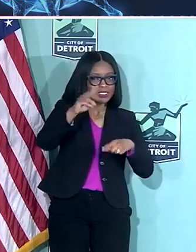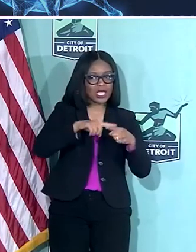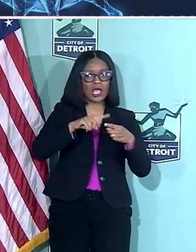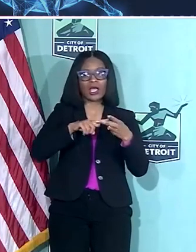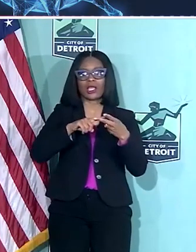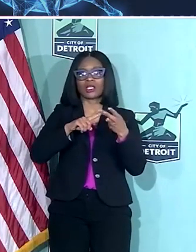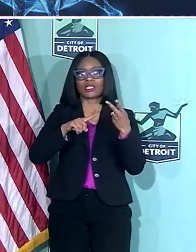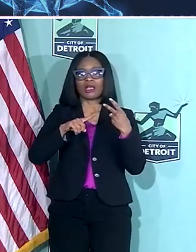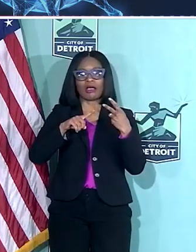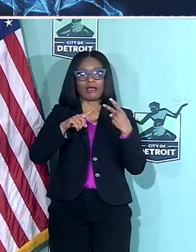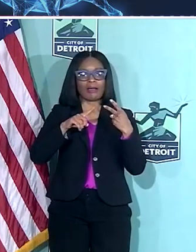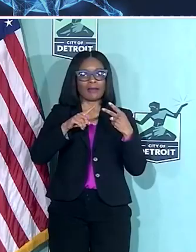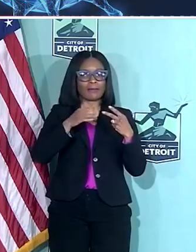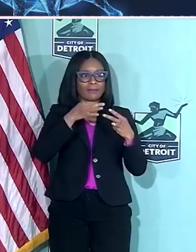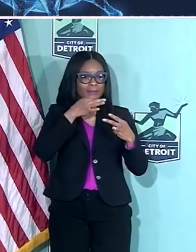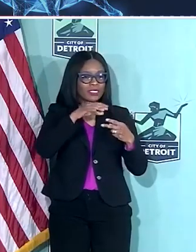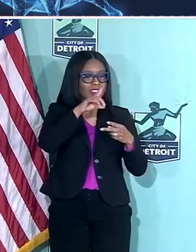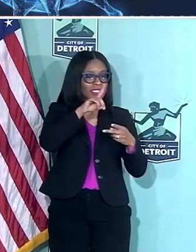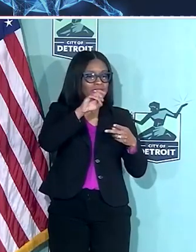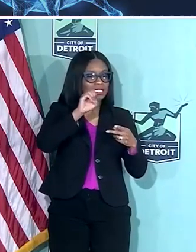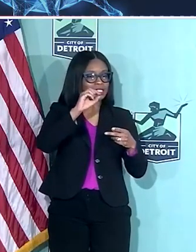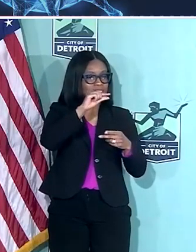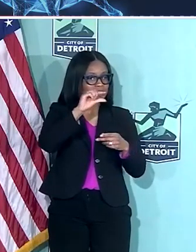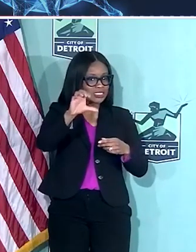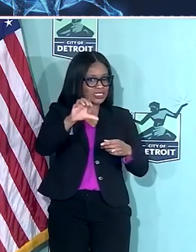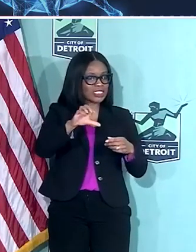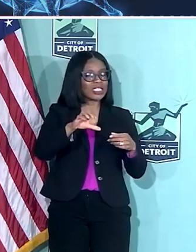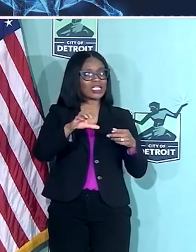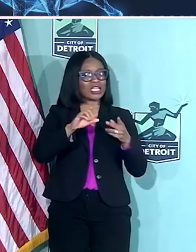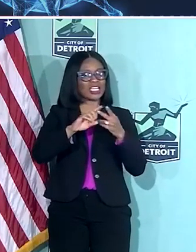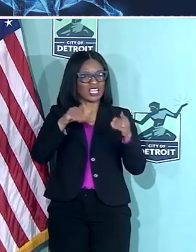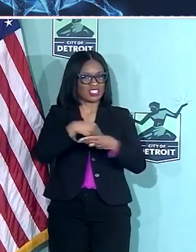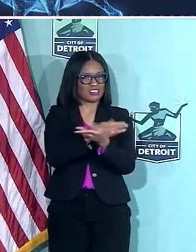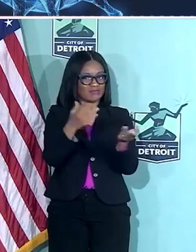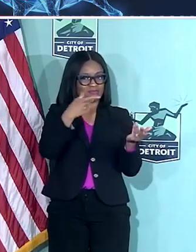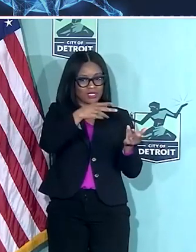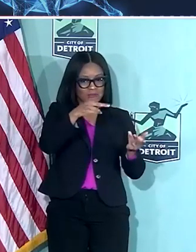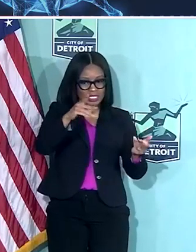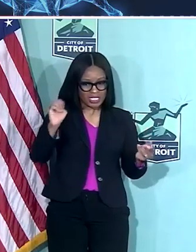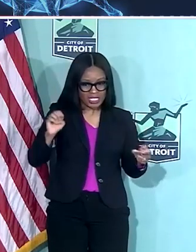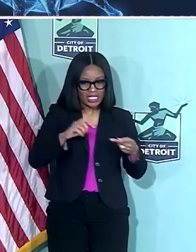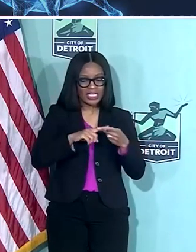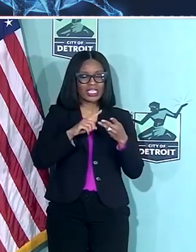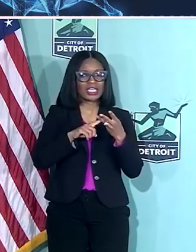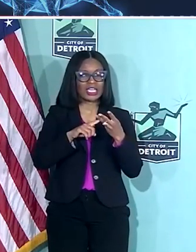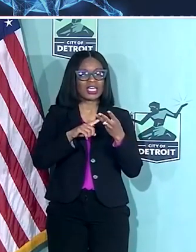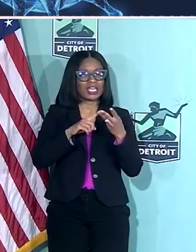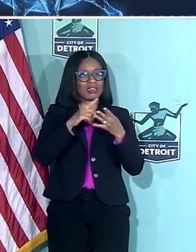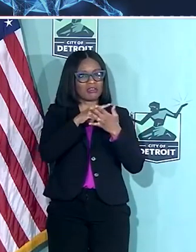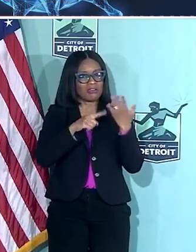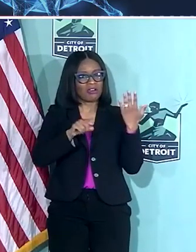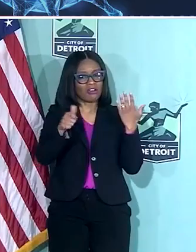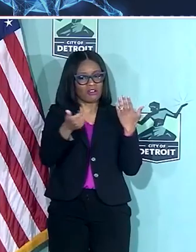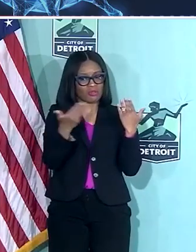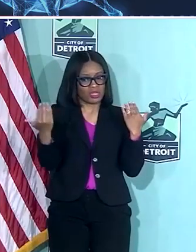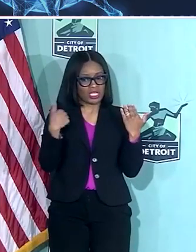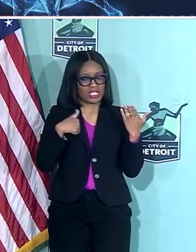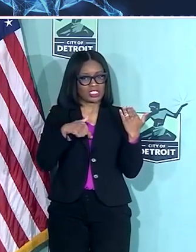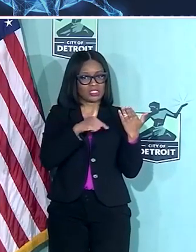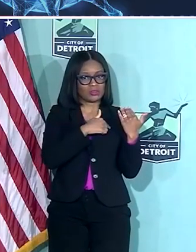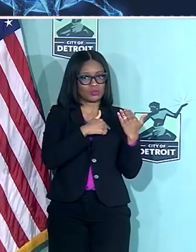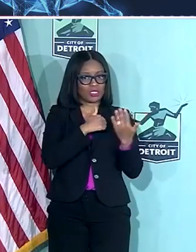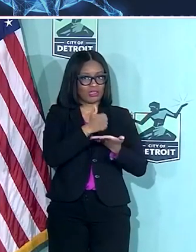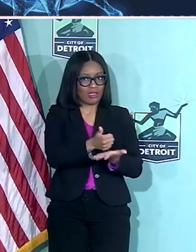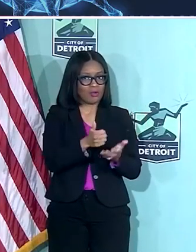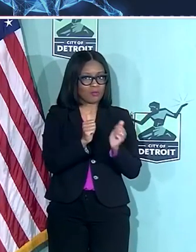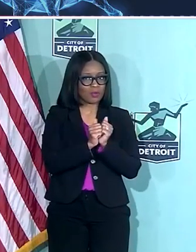the expertise that DEGC is delivering, the PPE delivery, a number of those other things. We've been also from